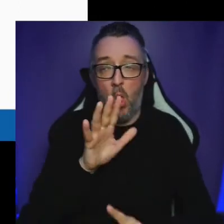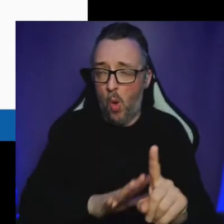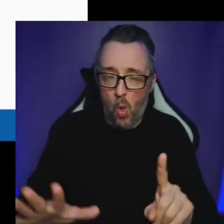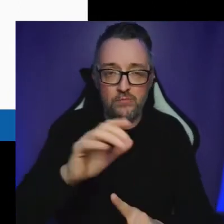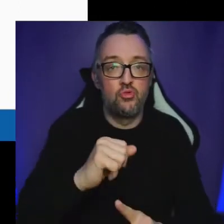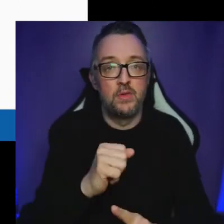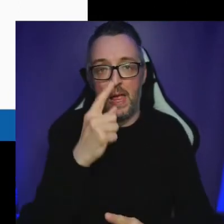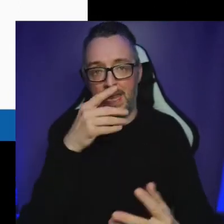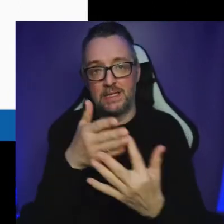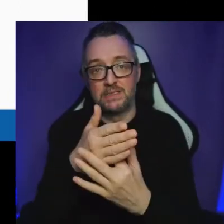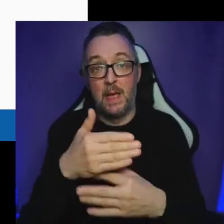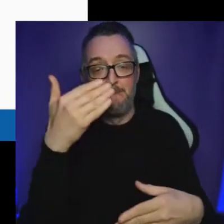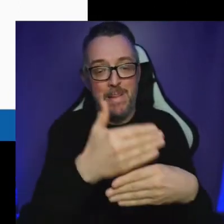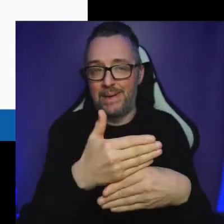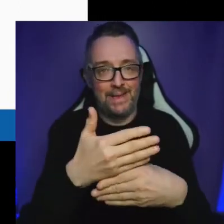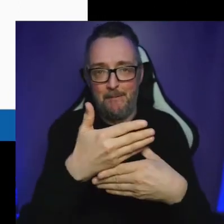create barriers for people.